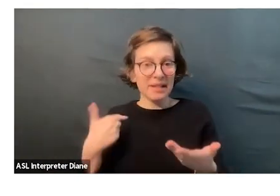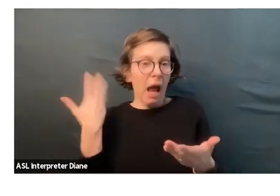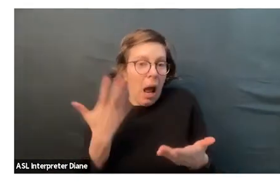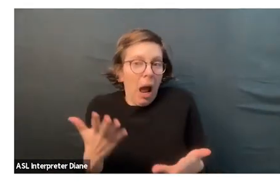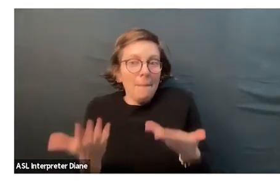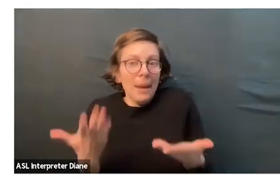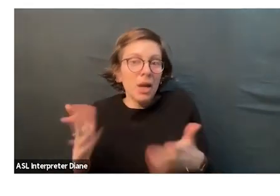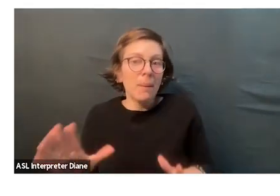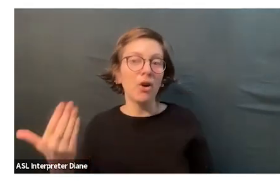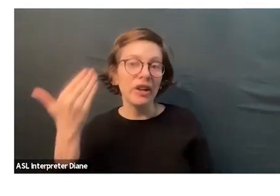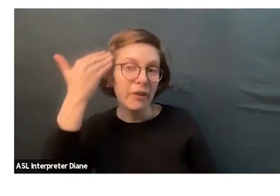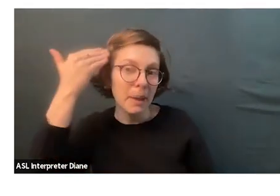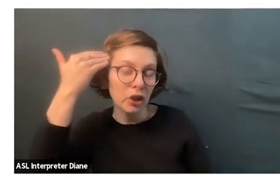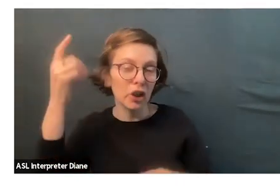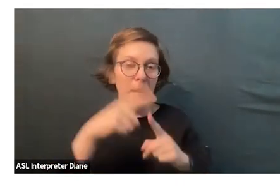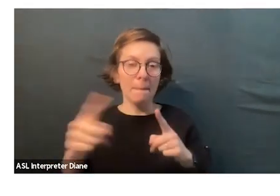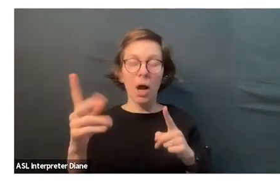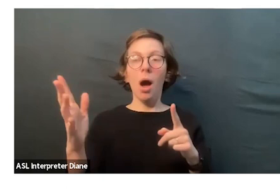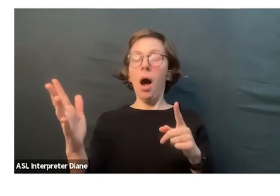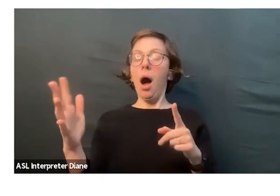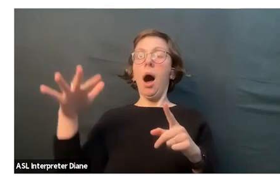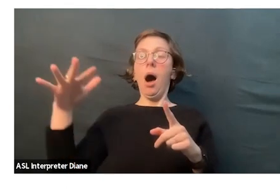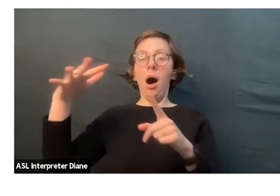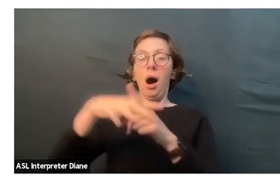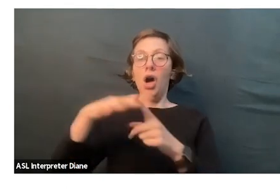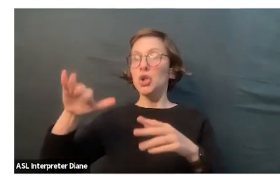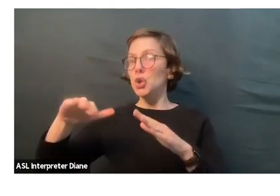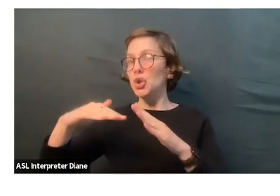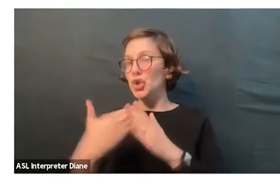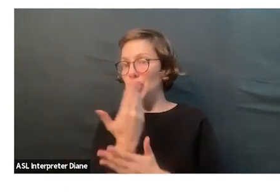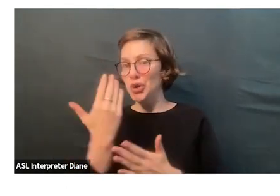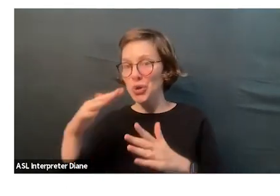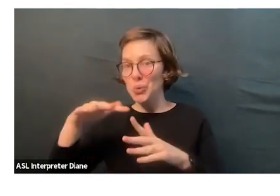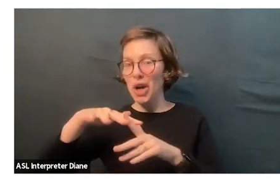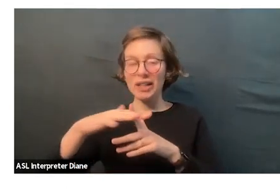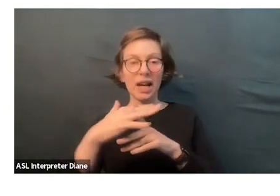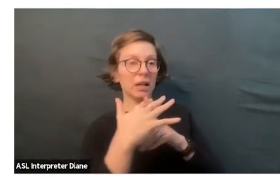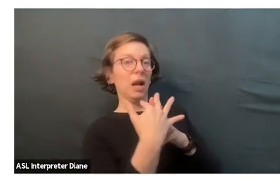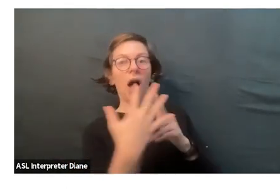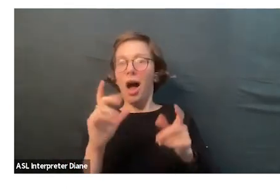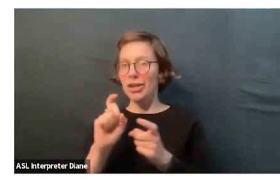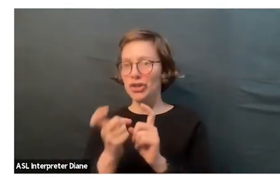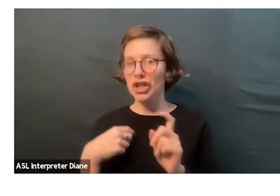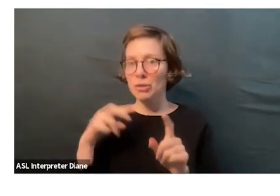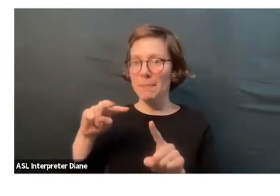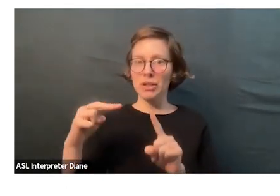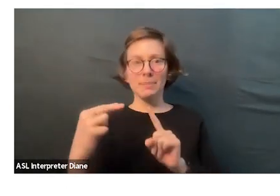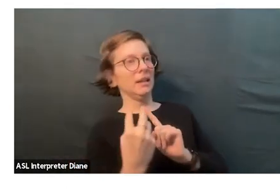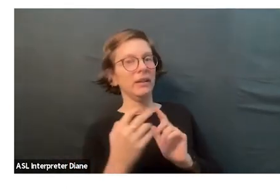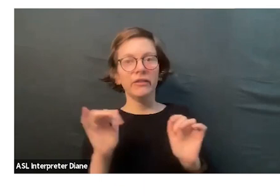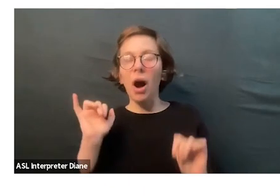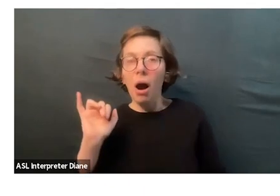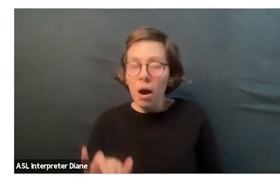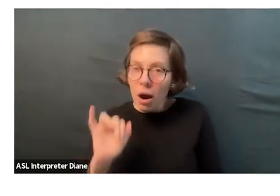we also are part of in some kind of way. And so just being really clear about that, continuing to dig into the difficult parts of